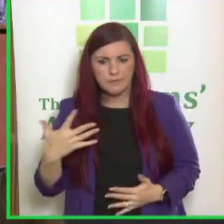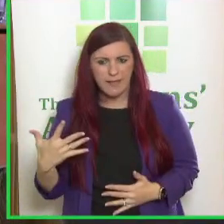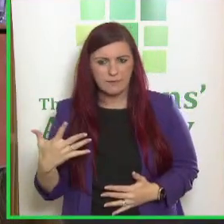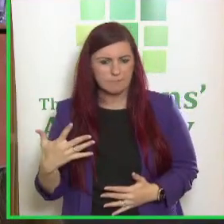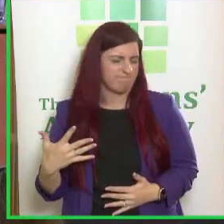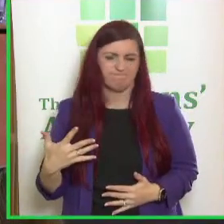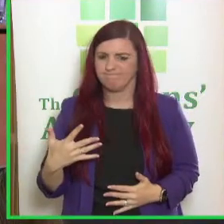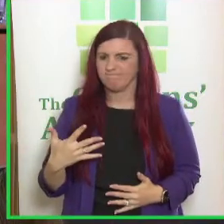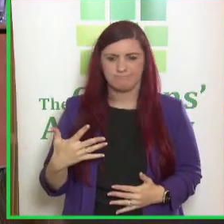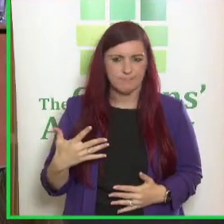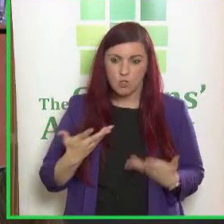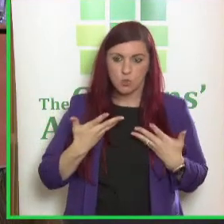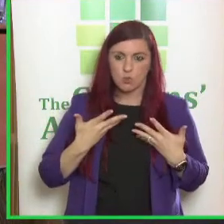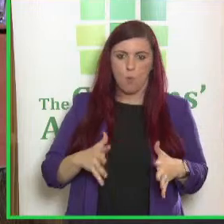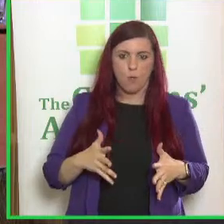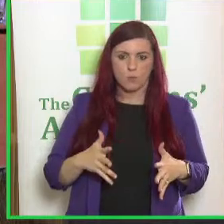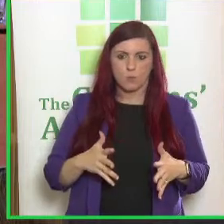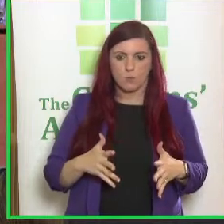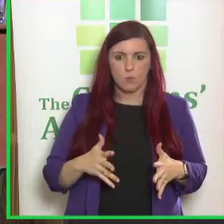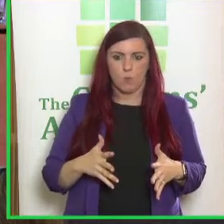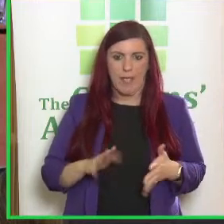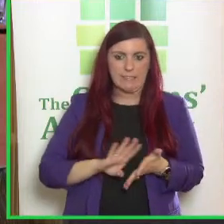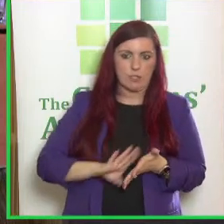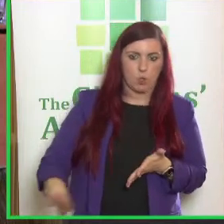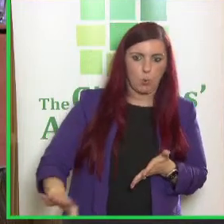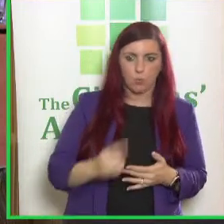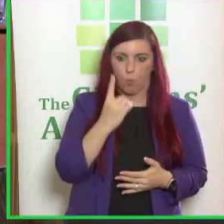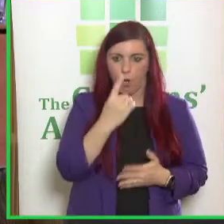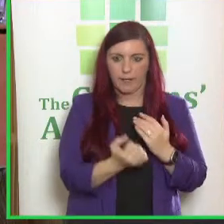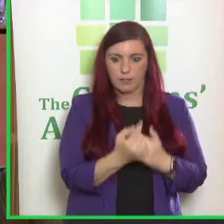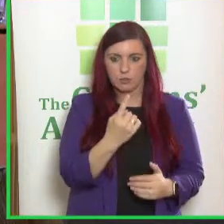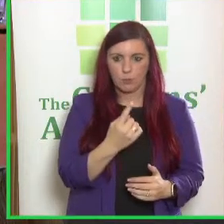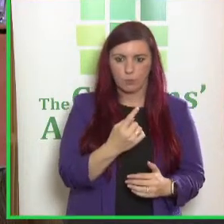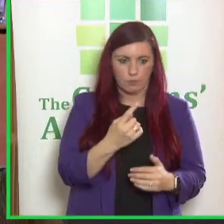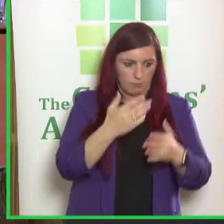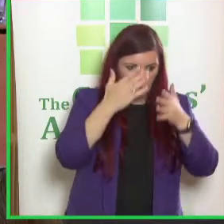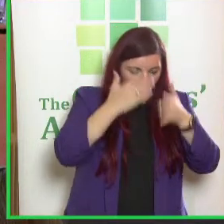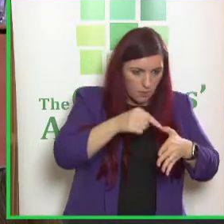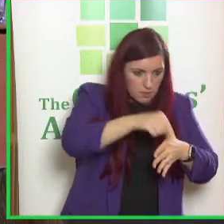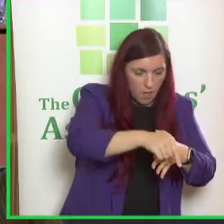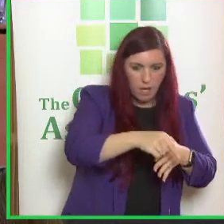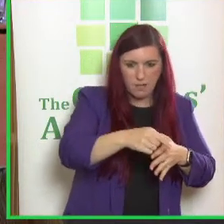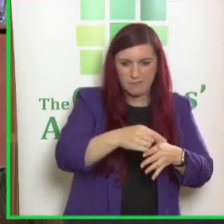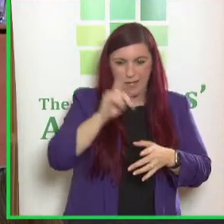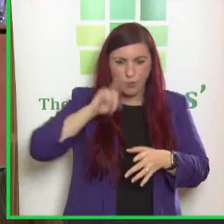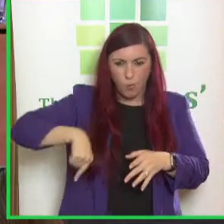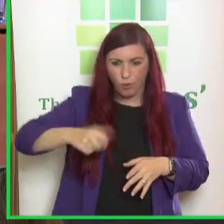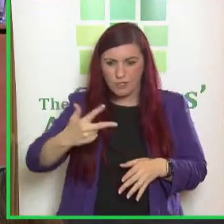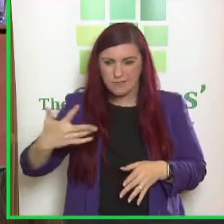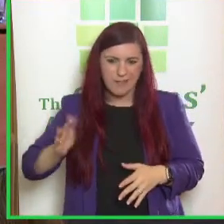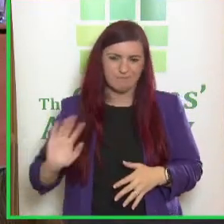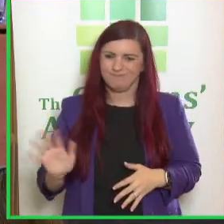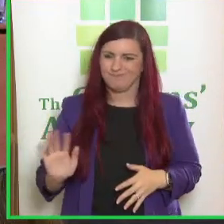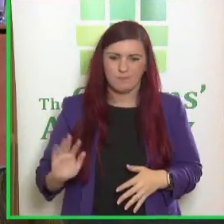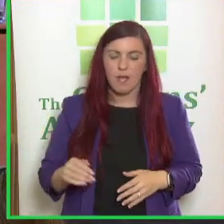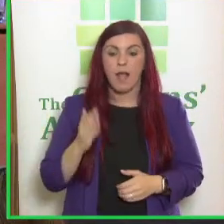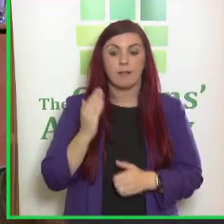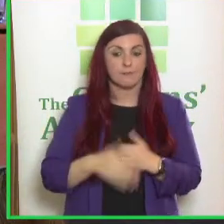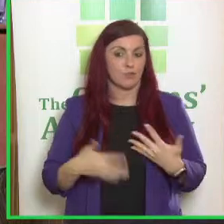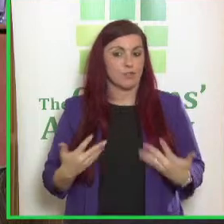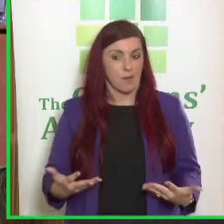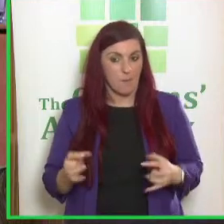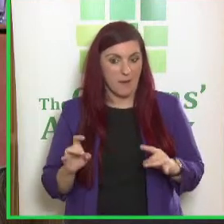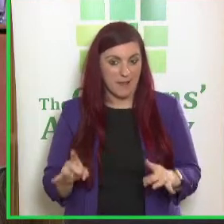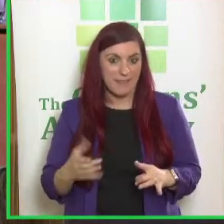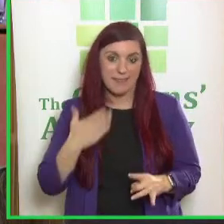to the exclusion of all the other important issues that are there in black and white in the report of the Assembly. I'm going to wrap it up there. Thank you very much, and thank you